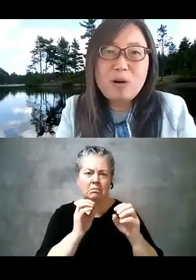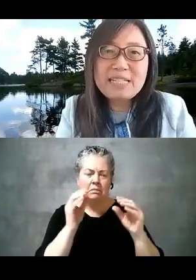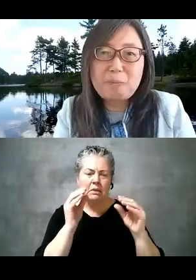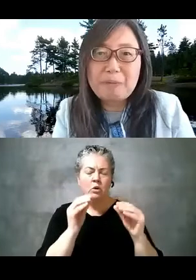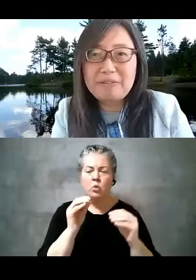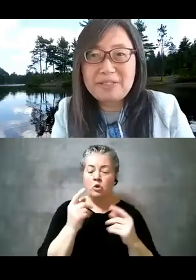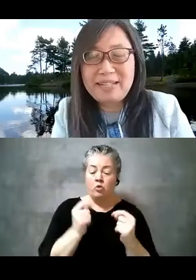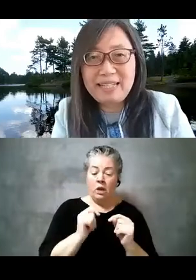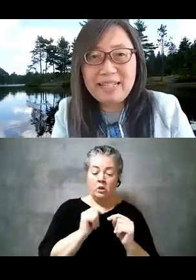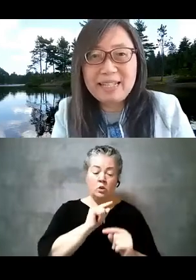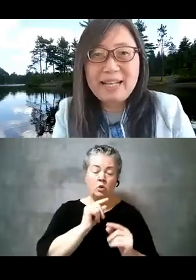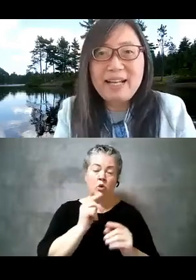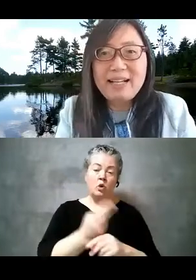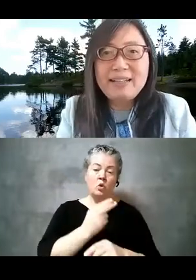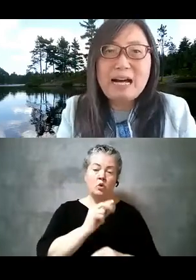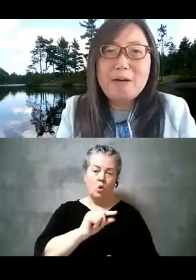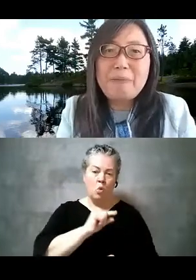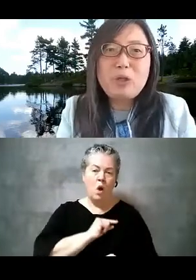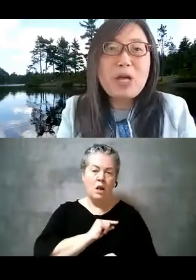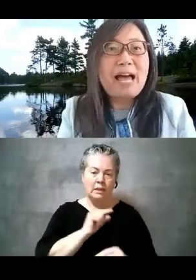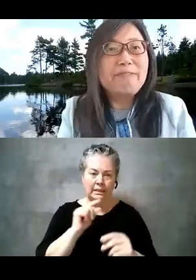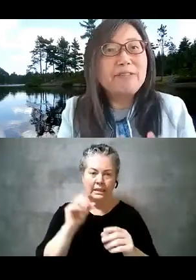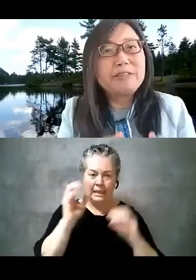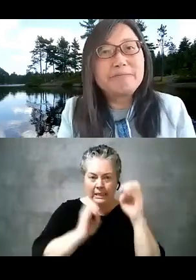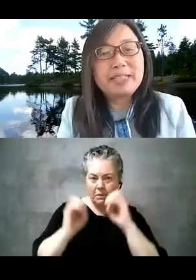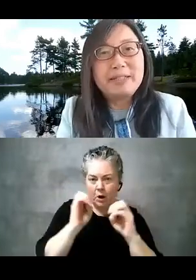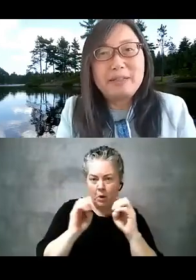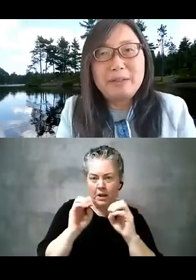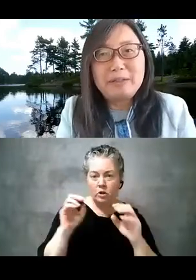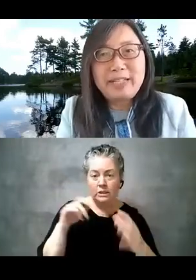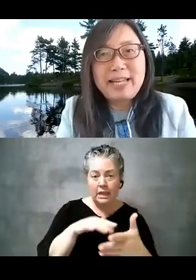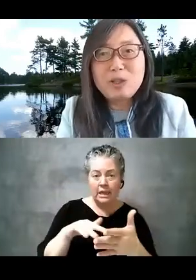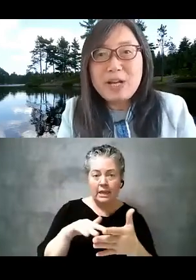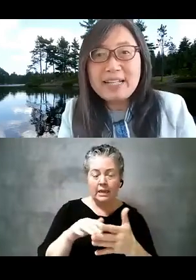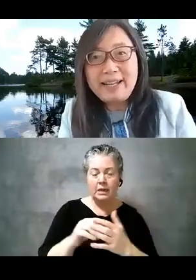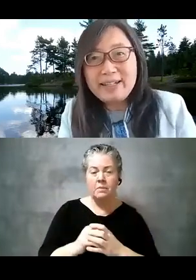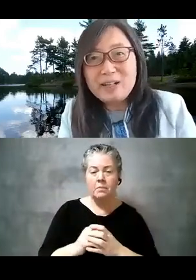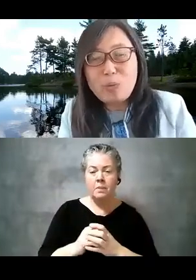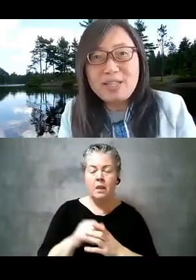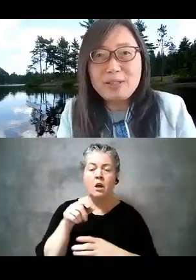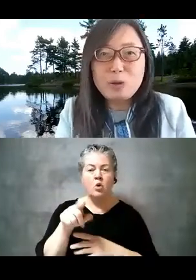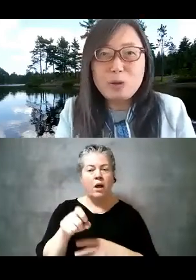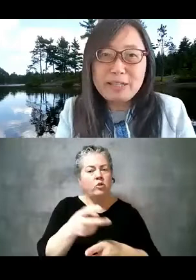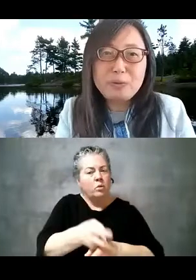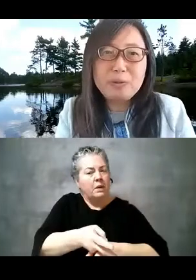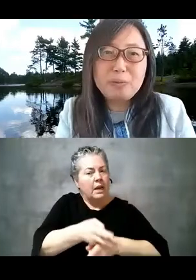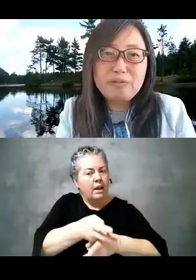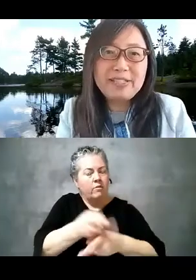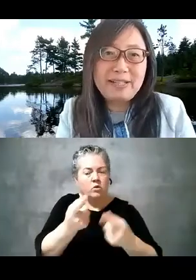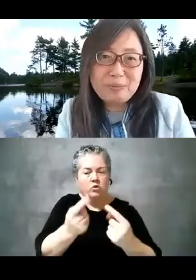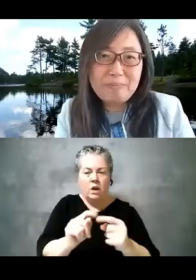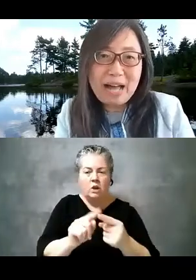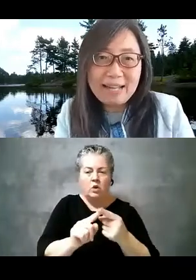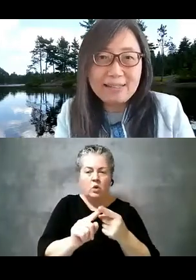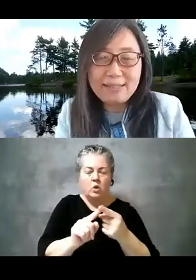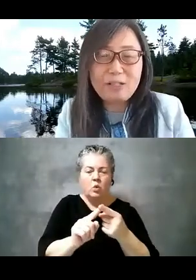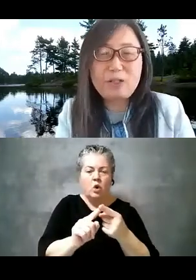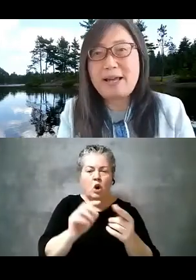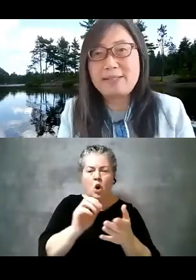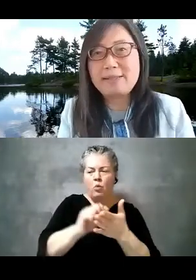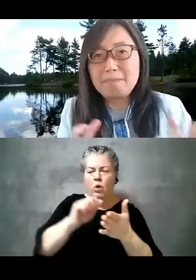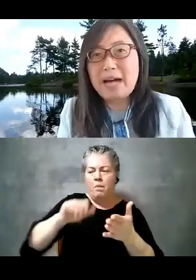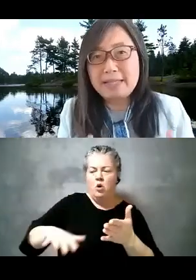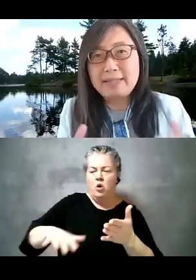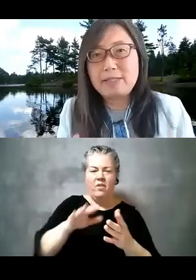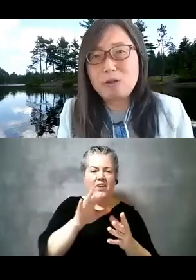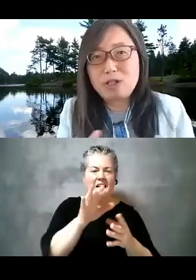a quasi-experimental study. Now, but you have to take great care with trying to remove selection bias, such